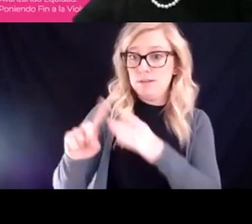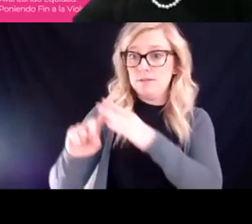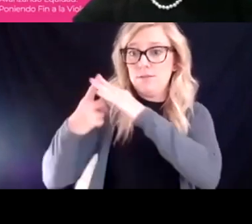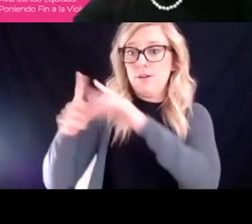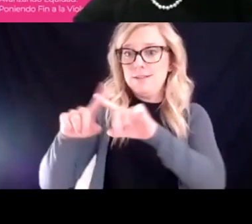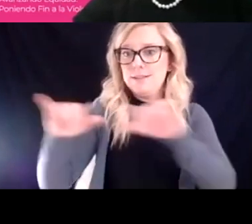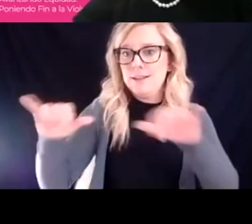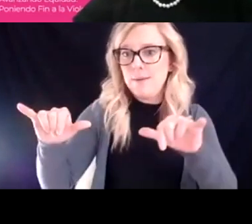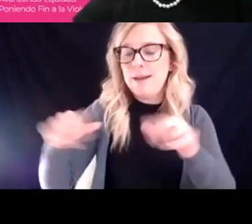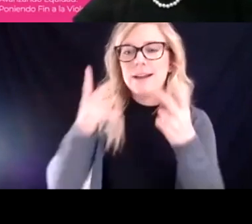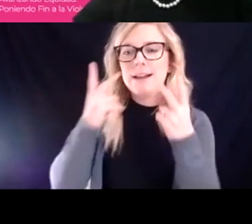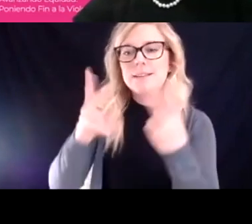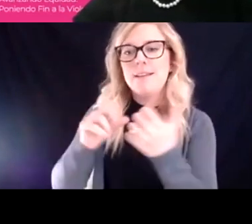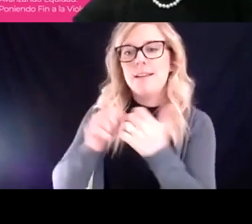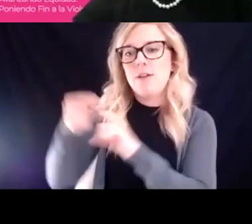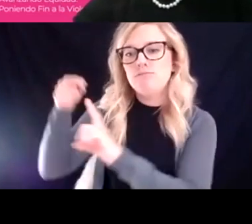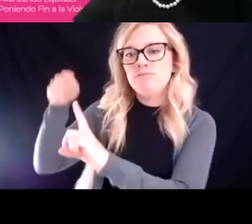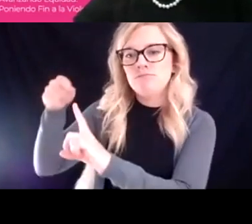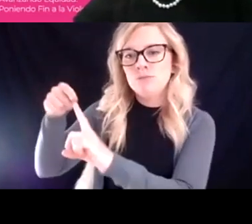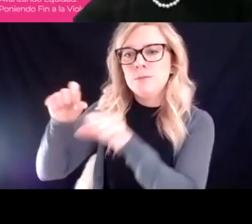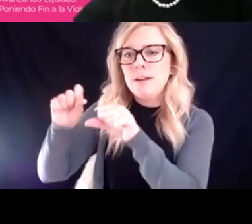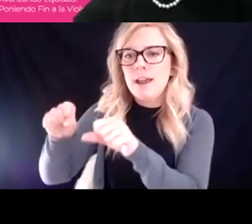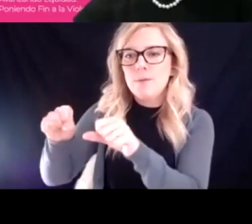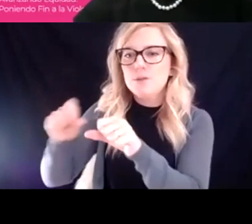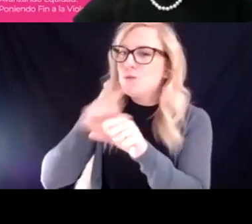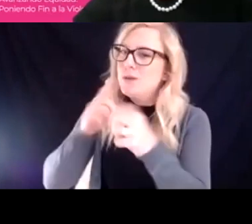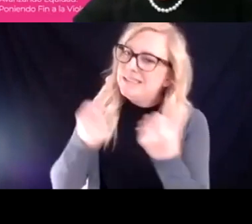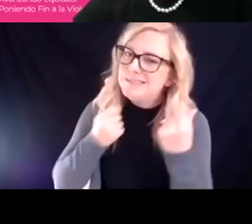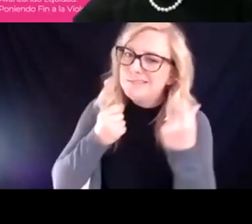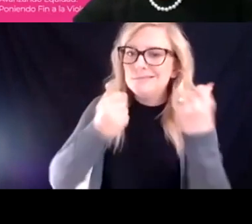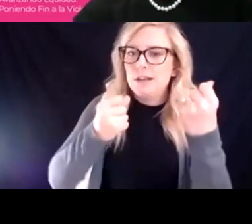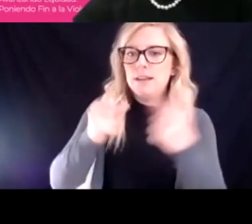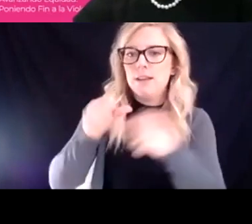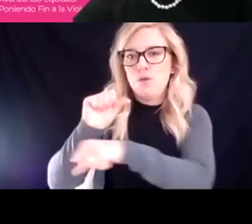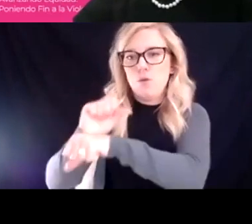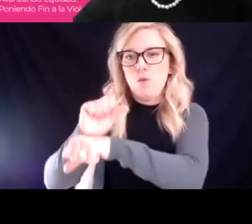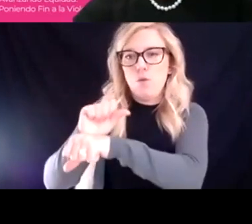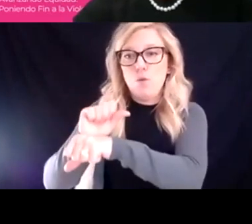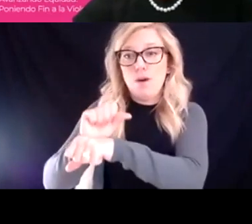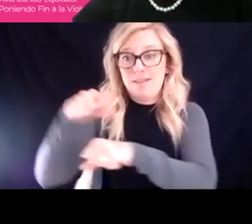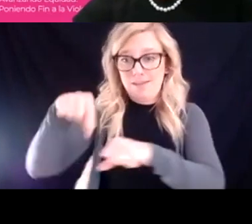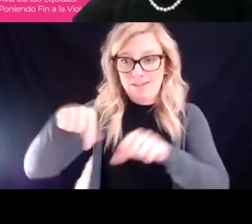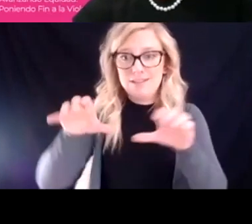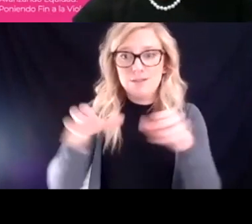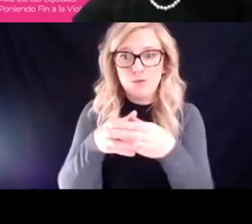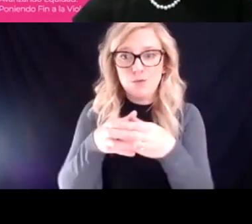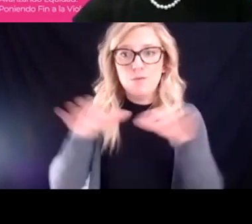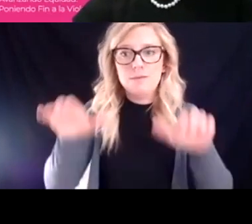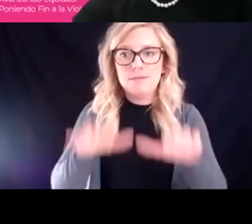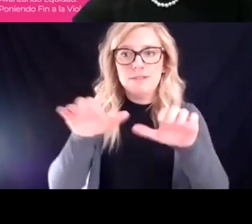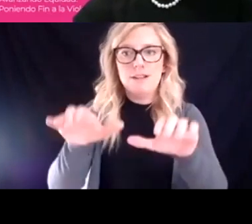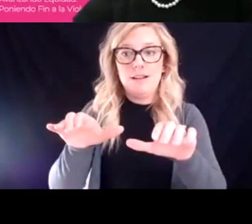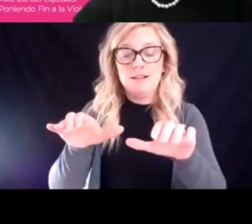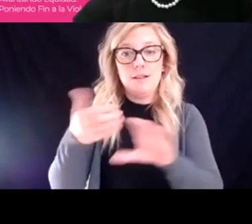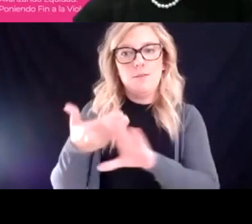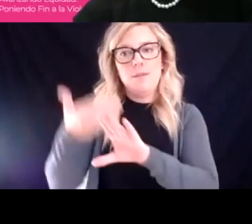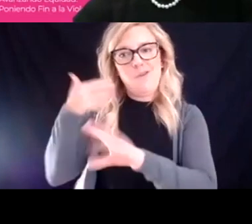how she's been able to strengthen the work that this entity does, which before used